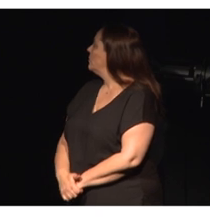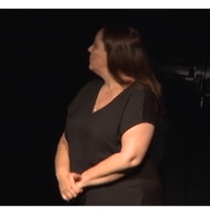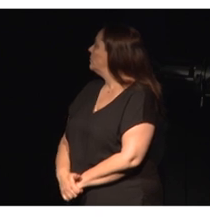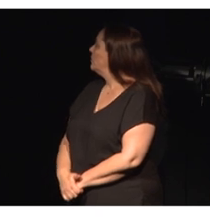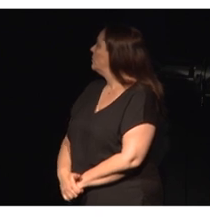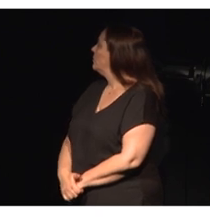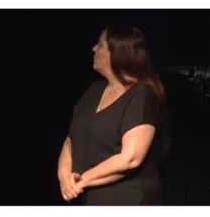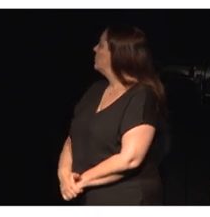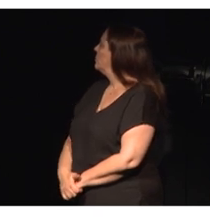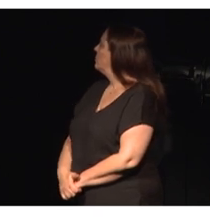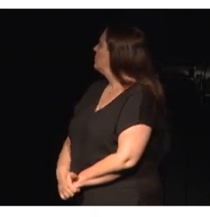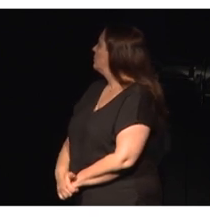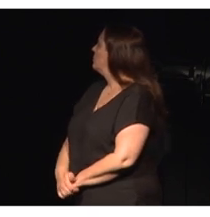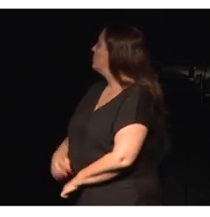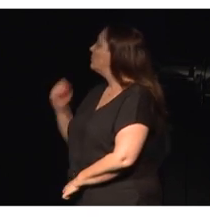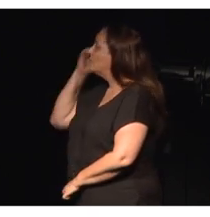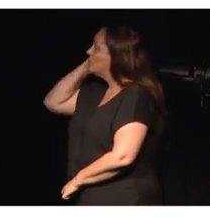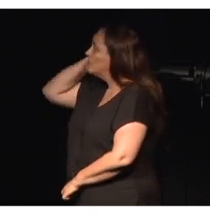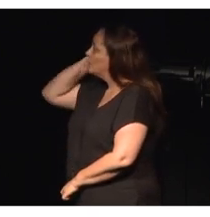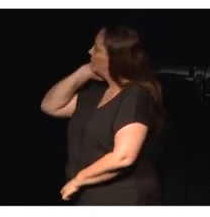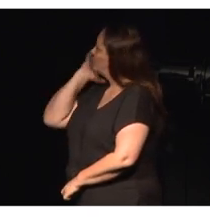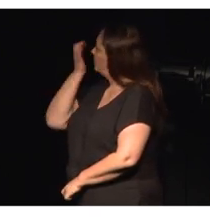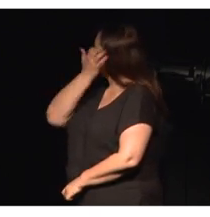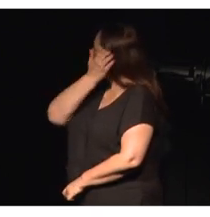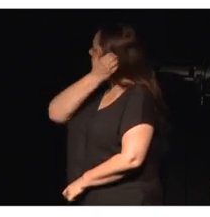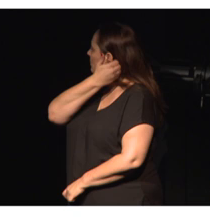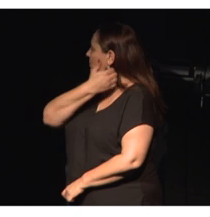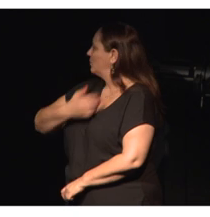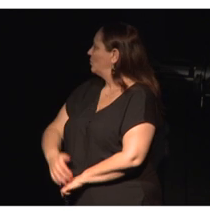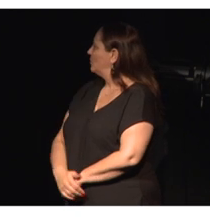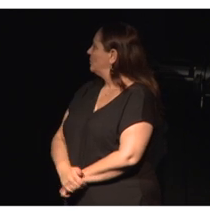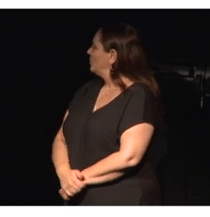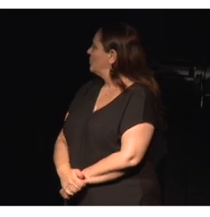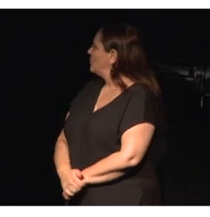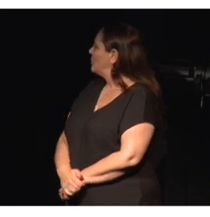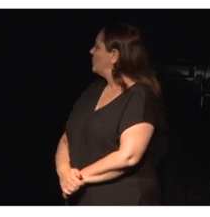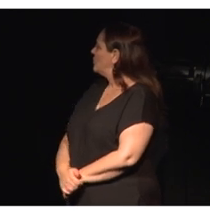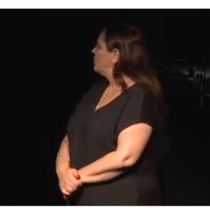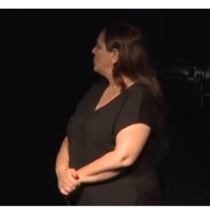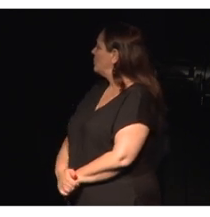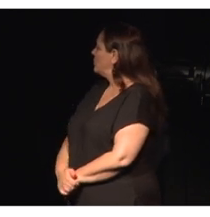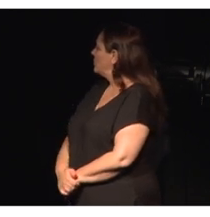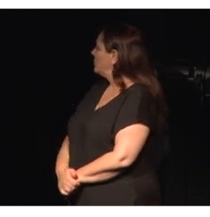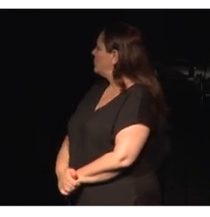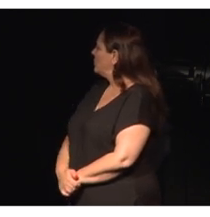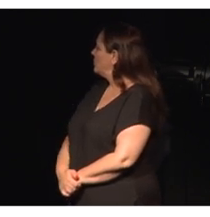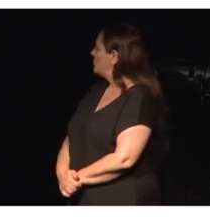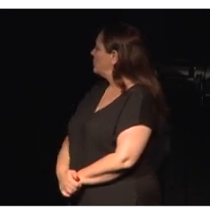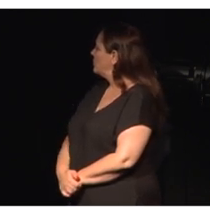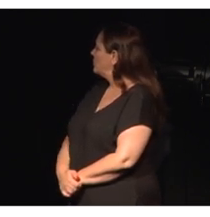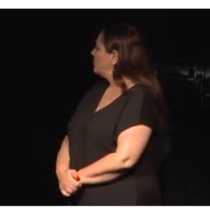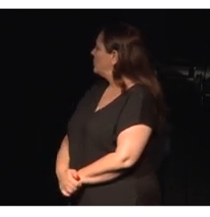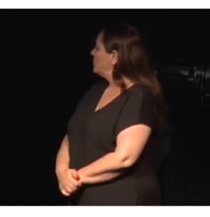You're almost as bad as the problem you're trying to fight. You're an extremist. Pretty soon you'll wager she